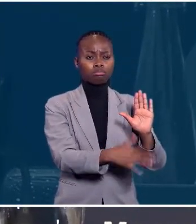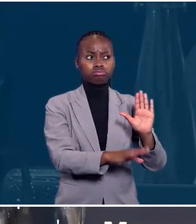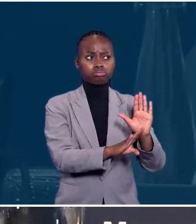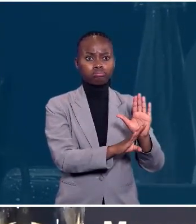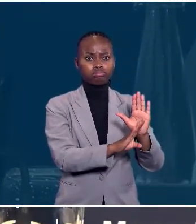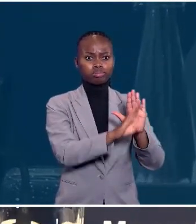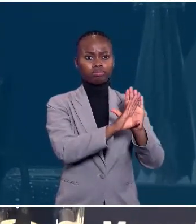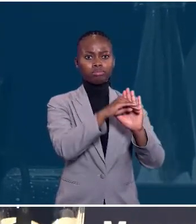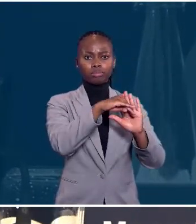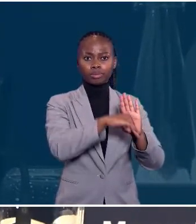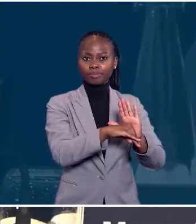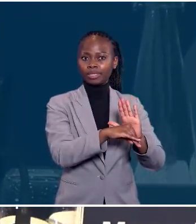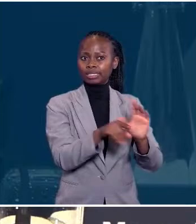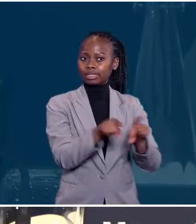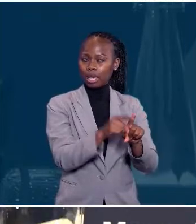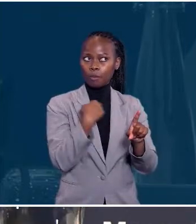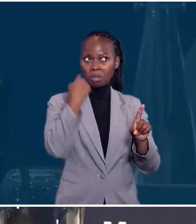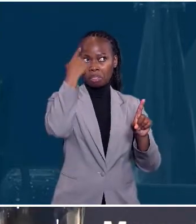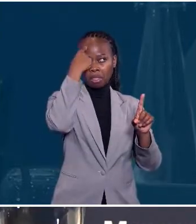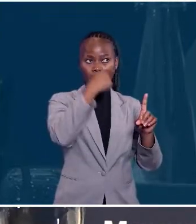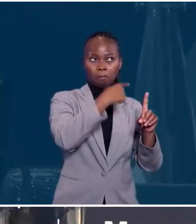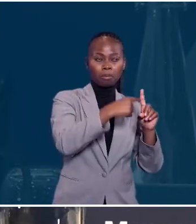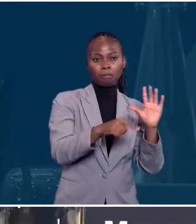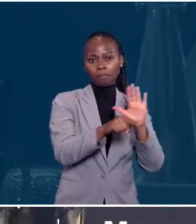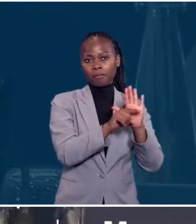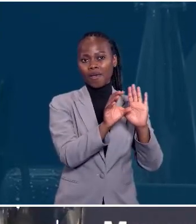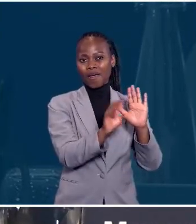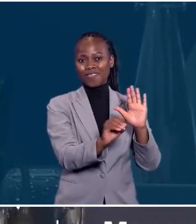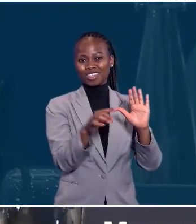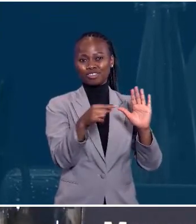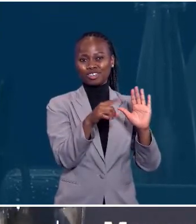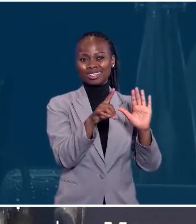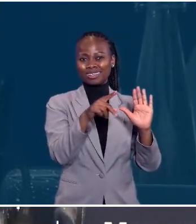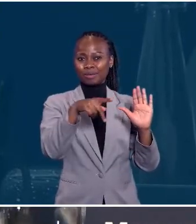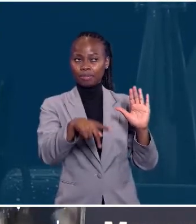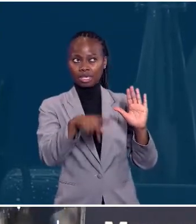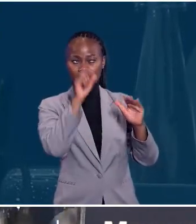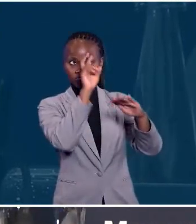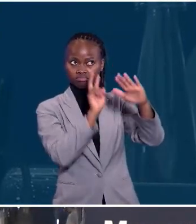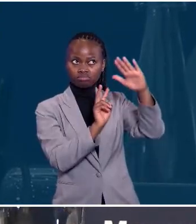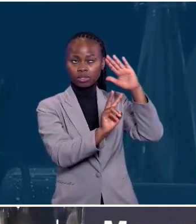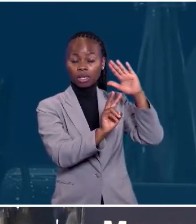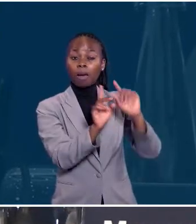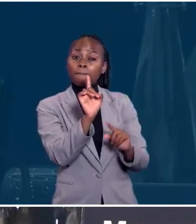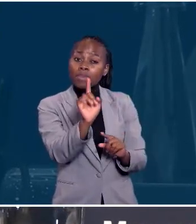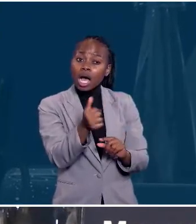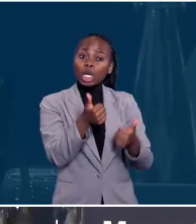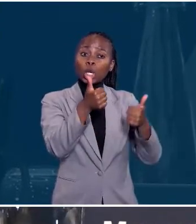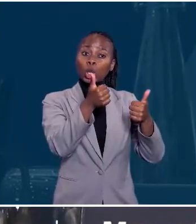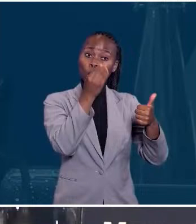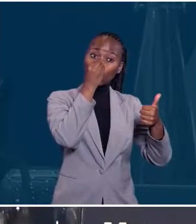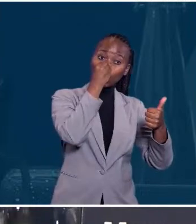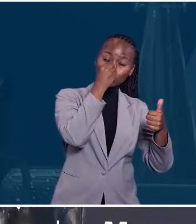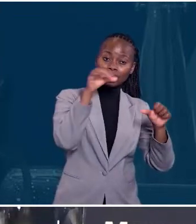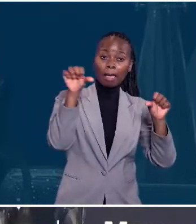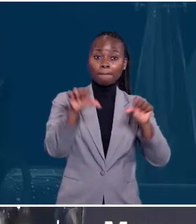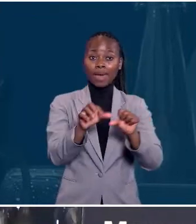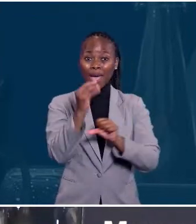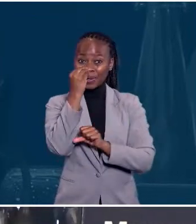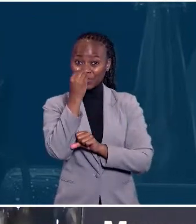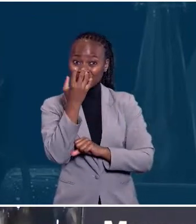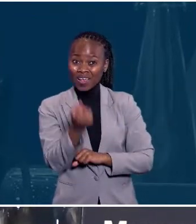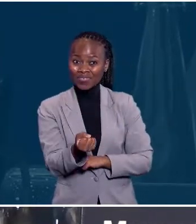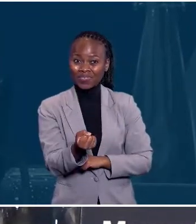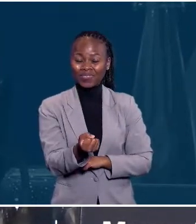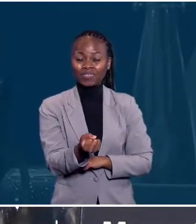and underestimated. And there's some good news in that chart, and bad news. The bad news is that